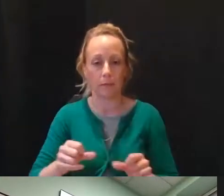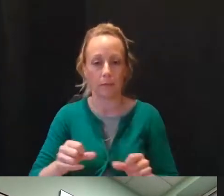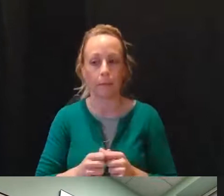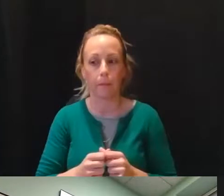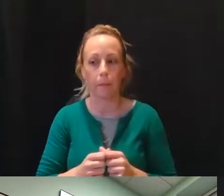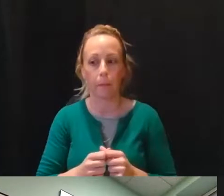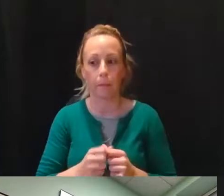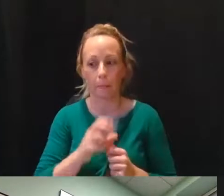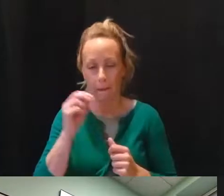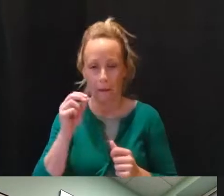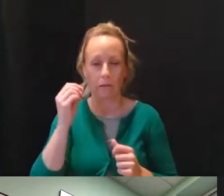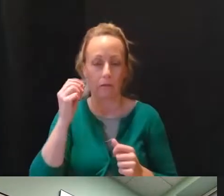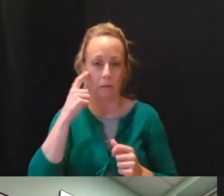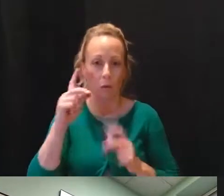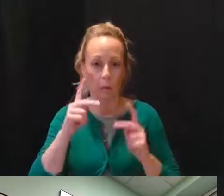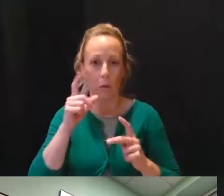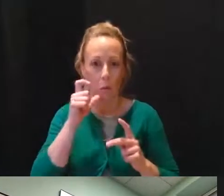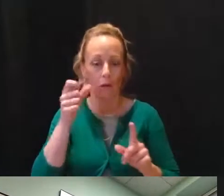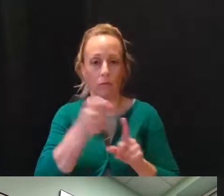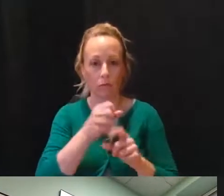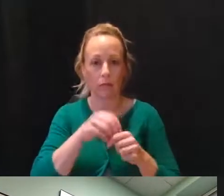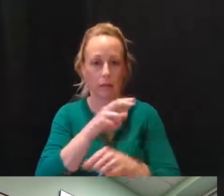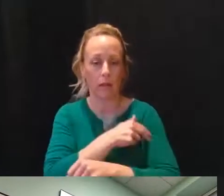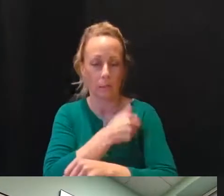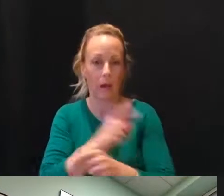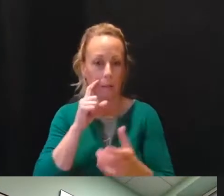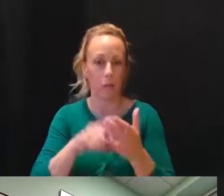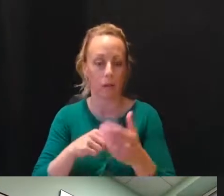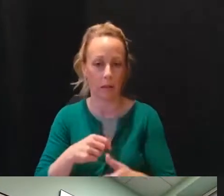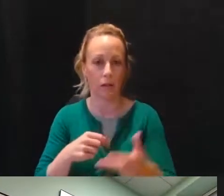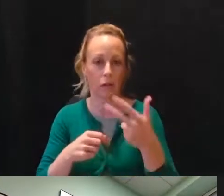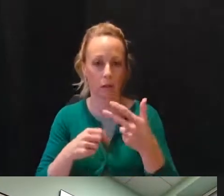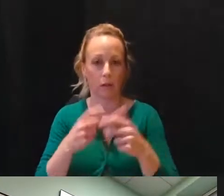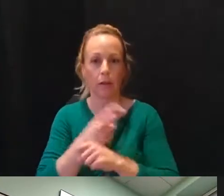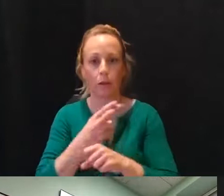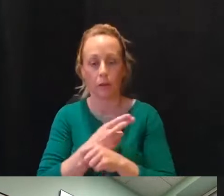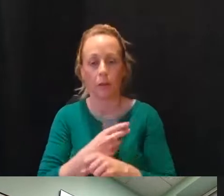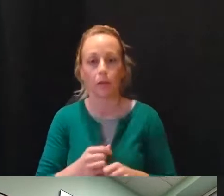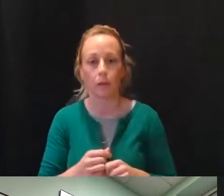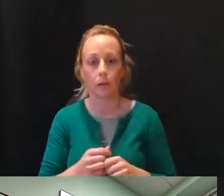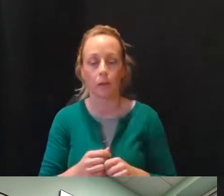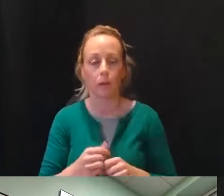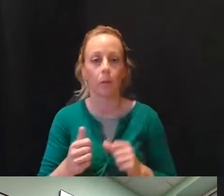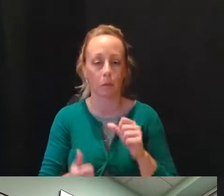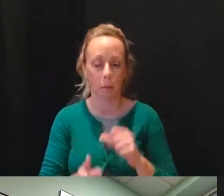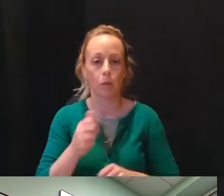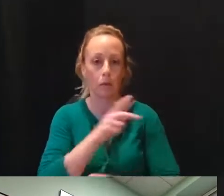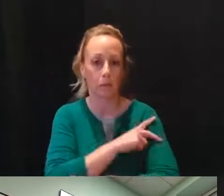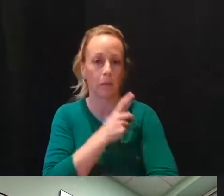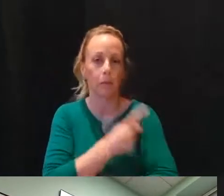the hospital, who are hospitalized. For mild illness, which fortunately most of the patients have,